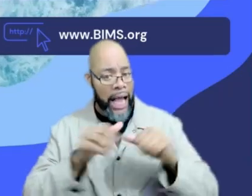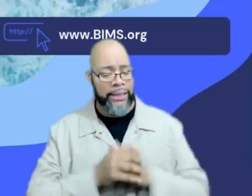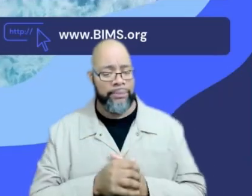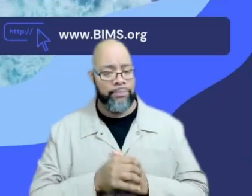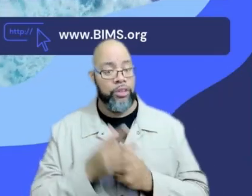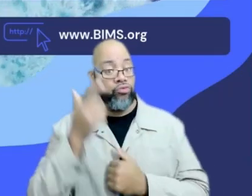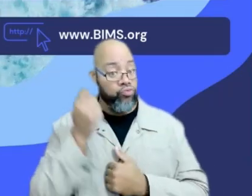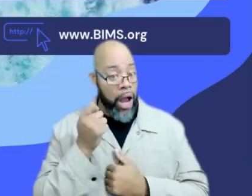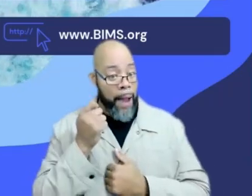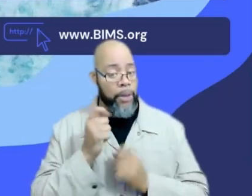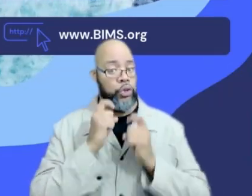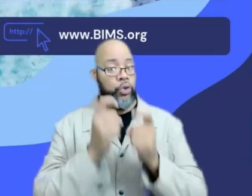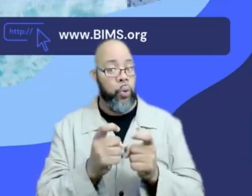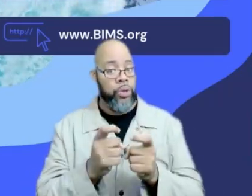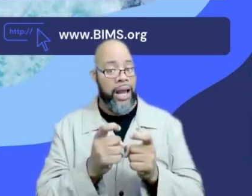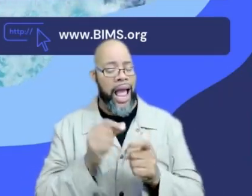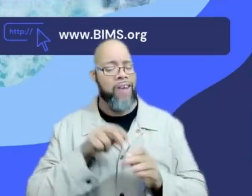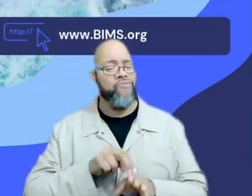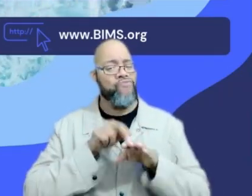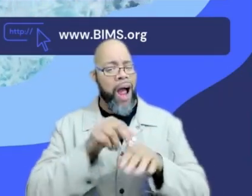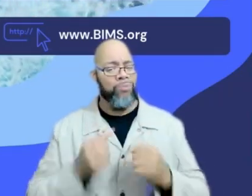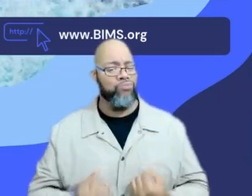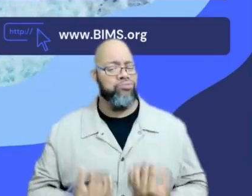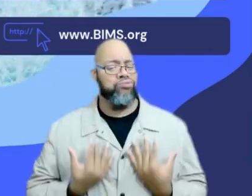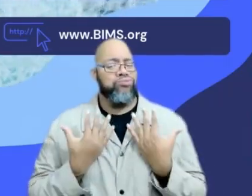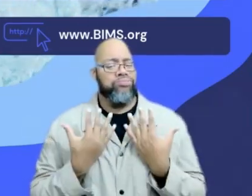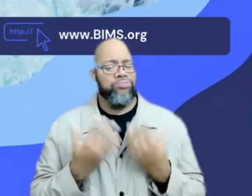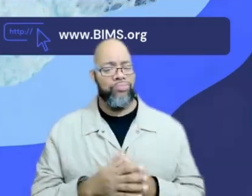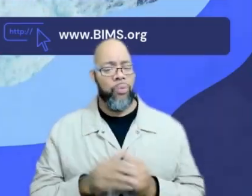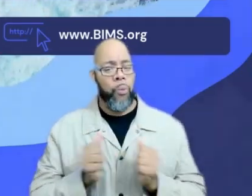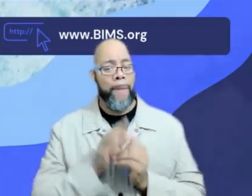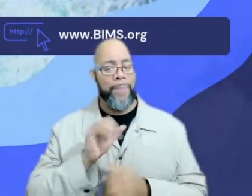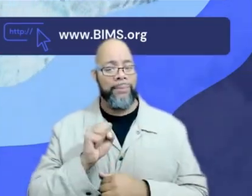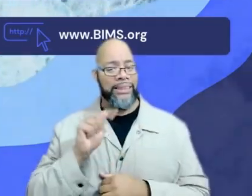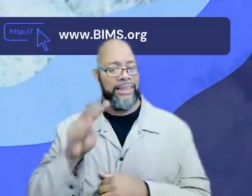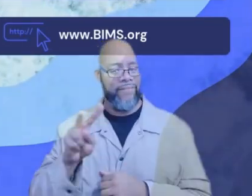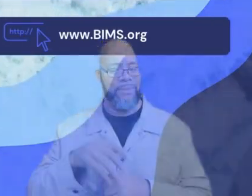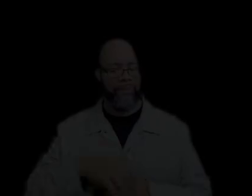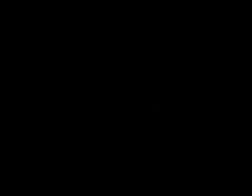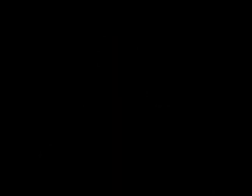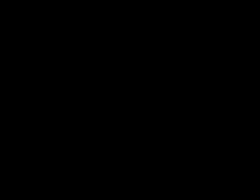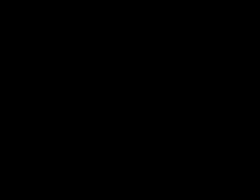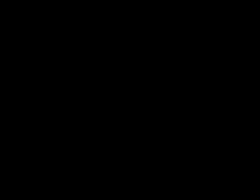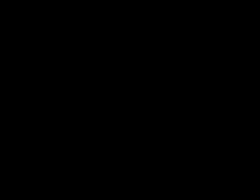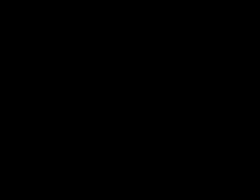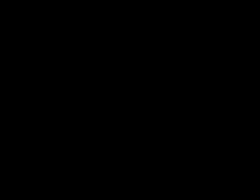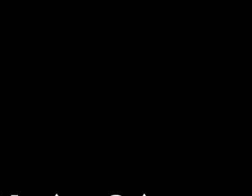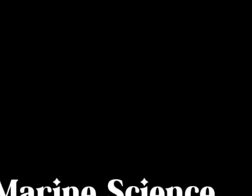science. Subscribe, donate, and ride the tide of inspiration with BIMS TV.